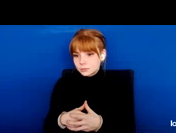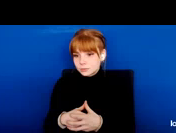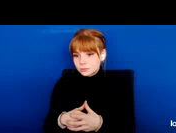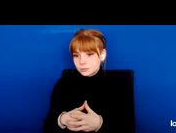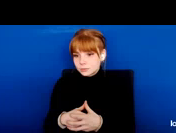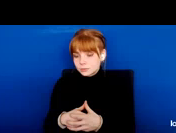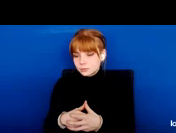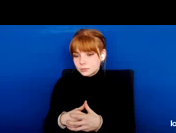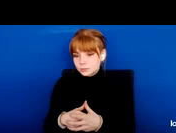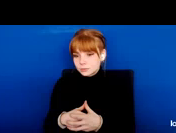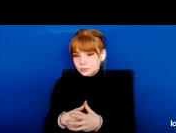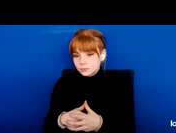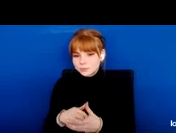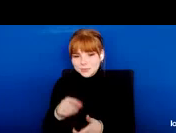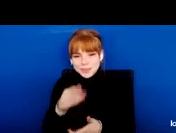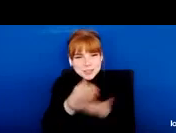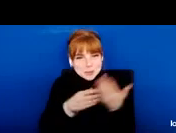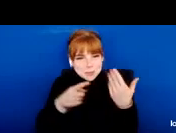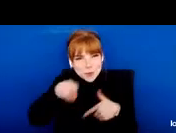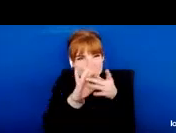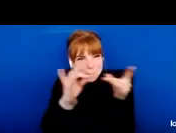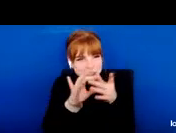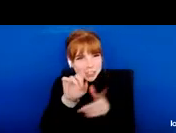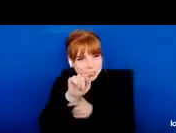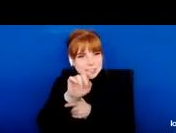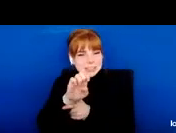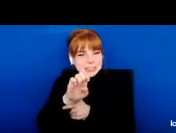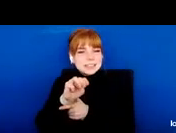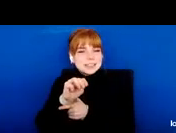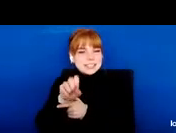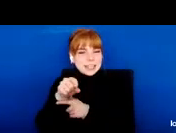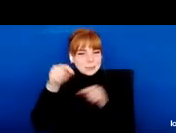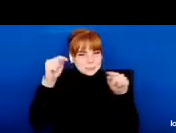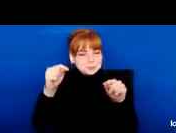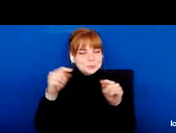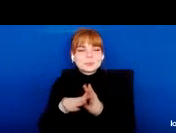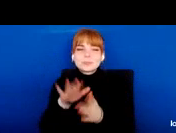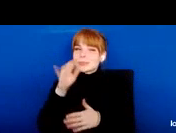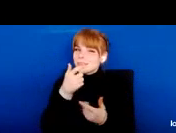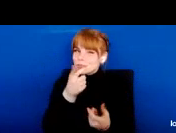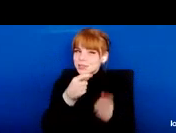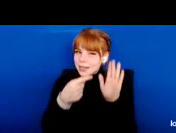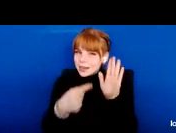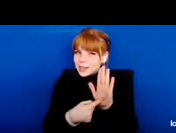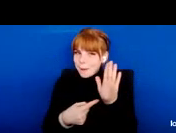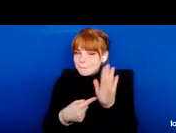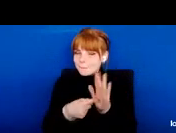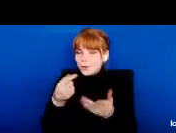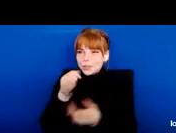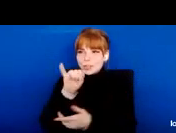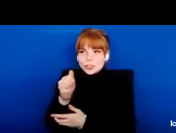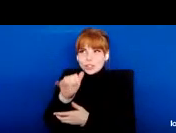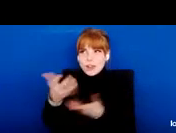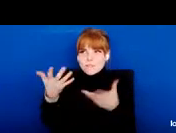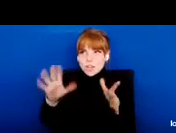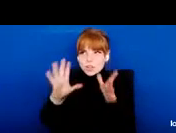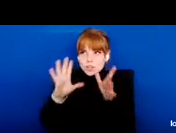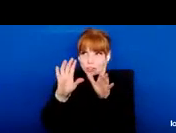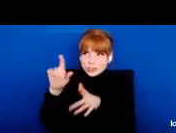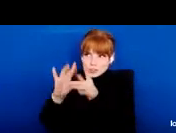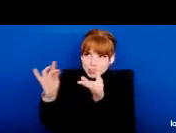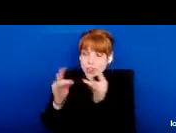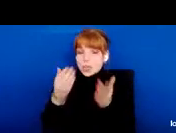Somebody mentioned some trouble with Teams. Teams is an interesting example where, as Jay said, sometimes you might have messages set to read